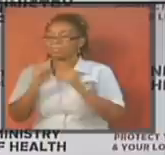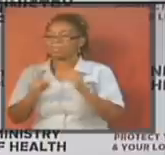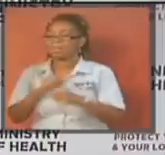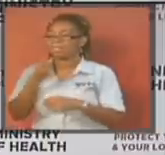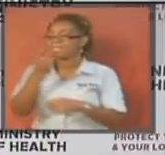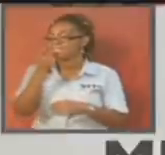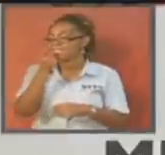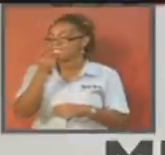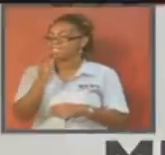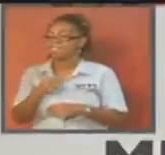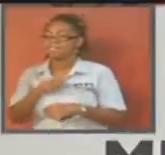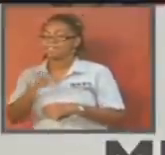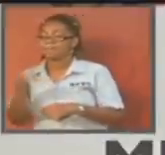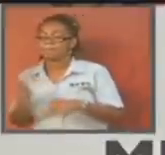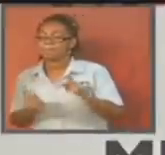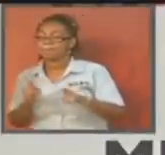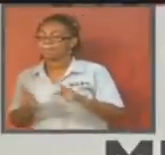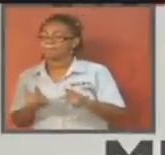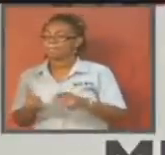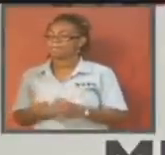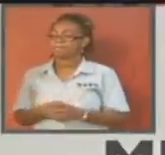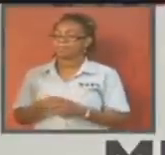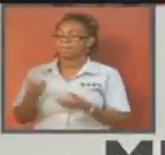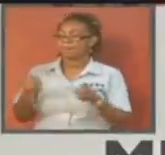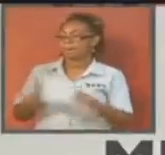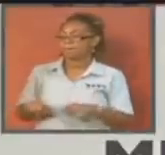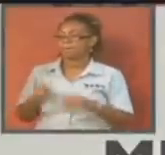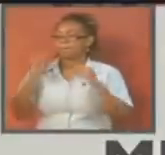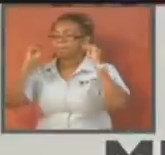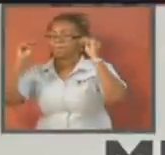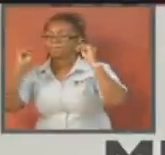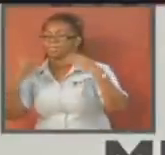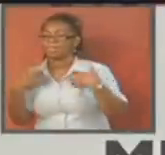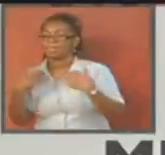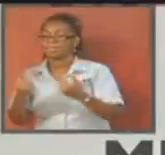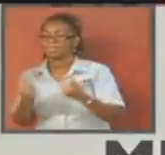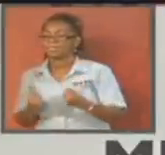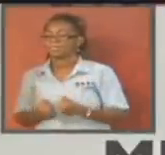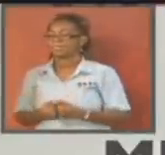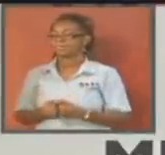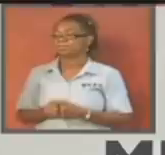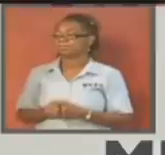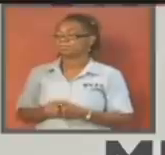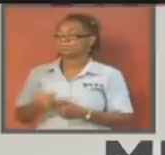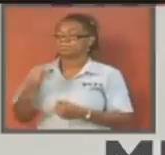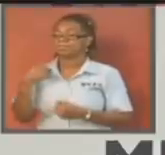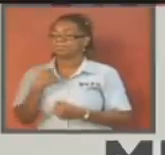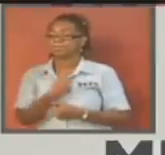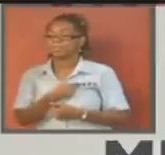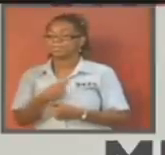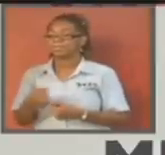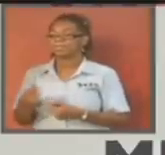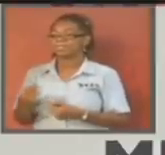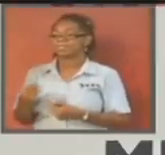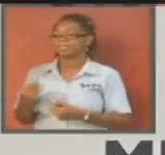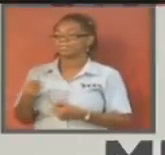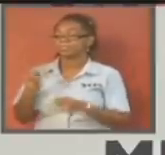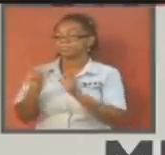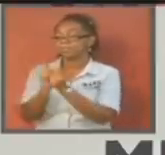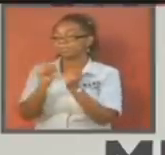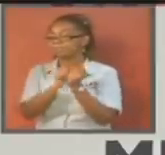So generally speaking, what had happened at the Ministry of Health, we had reached out to certain groups of the medical fraternity, dentists,